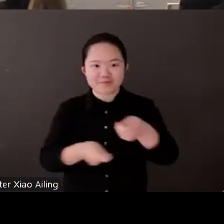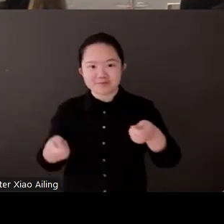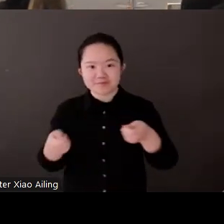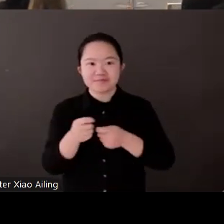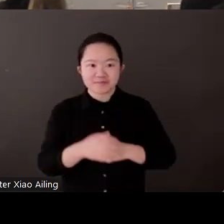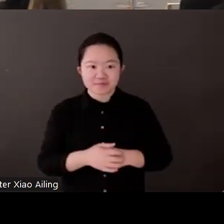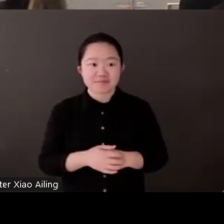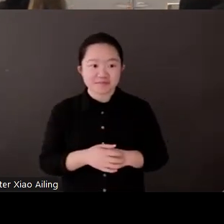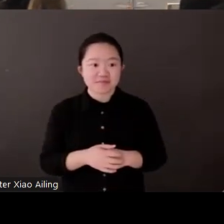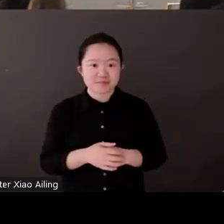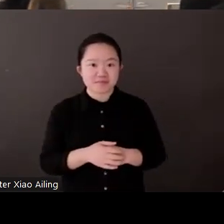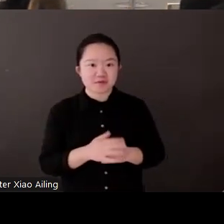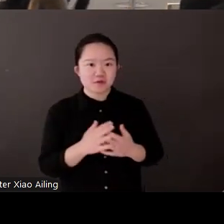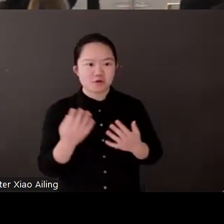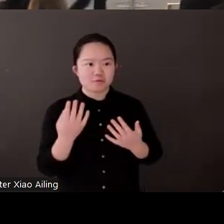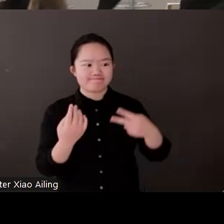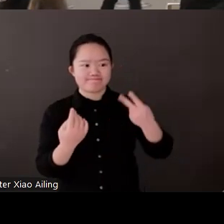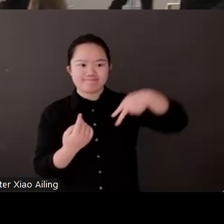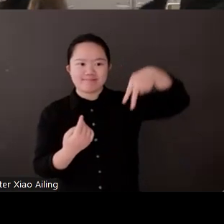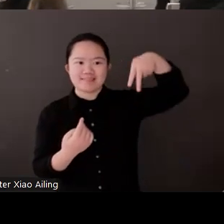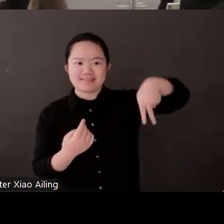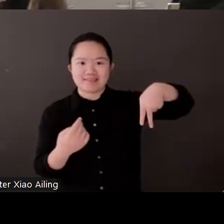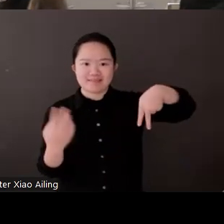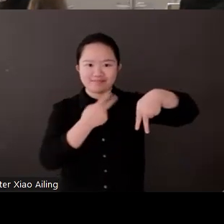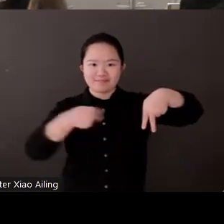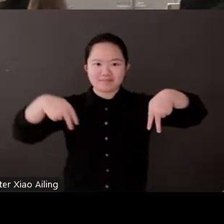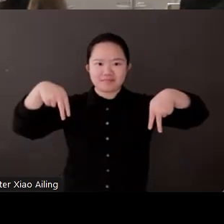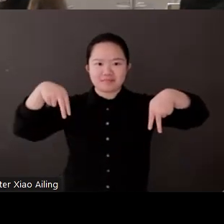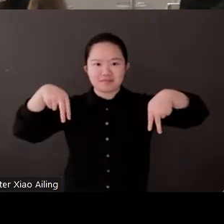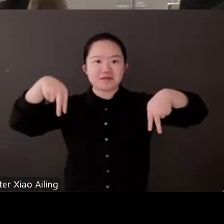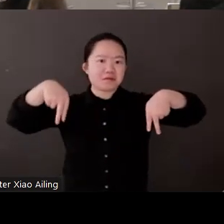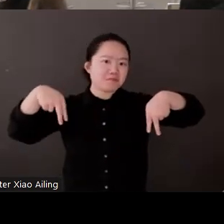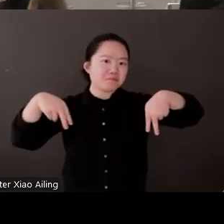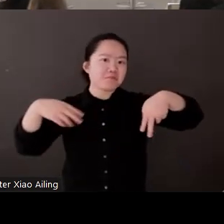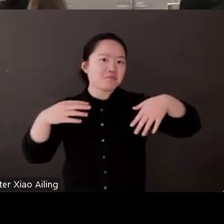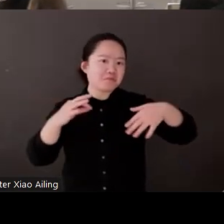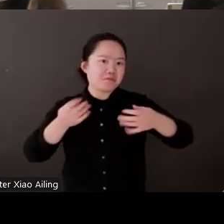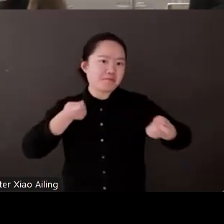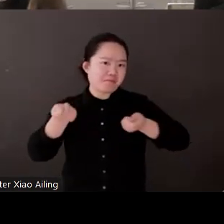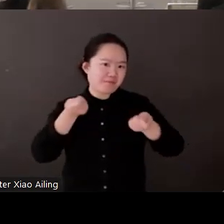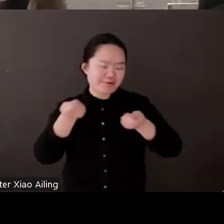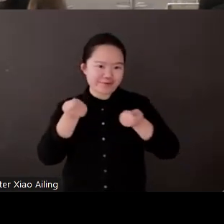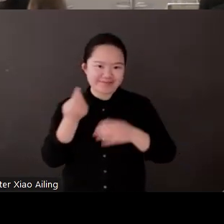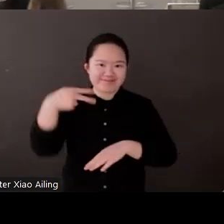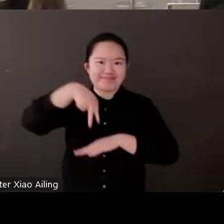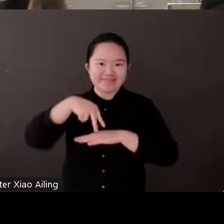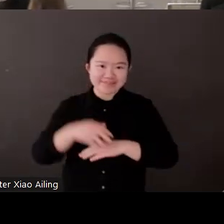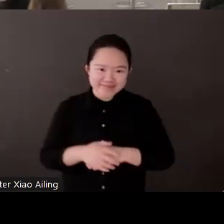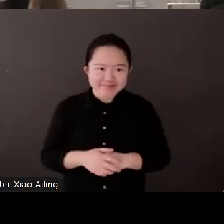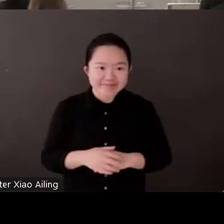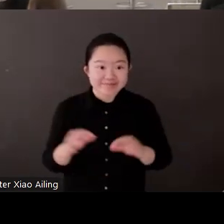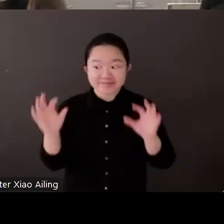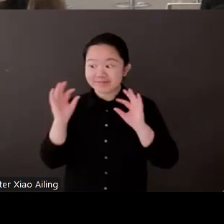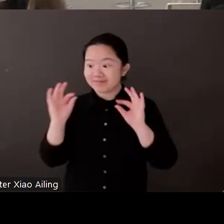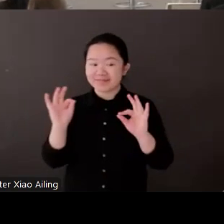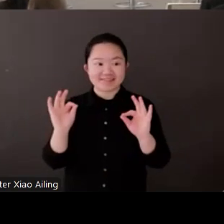need to stand here because otherwise you're in the way for the captions. So sorry for that. So I hope you hear me. Hi, my name